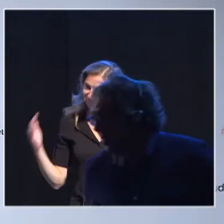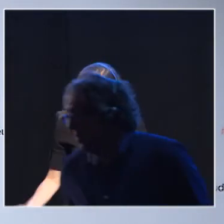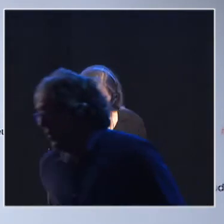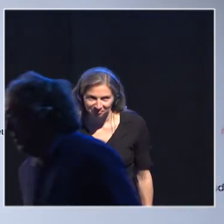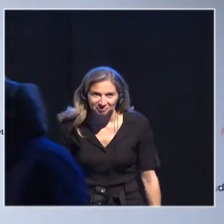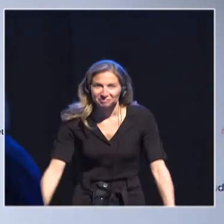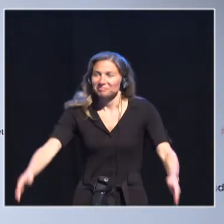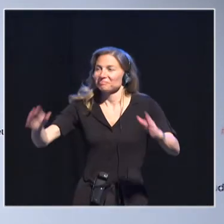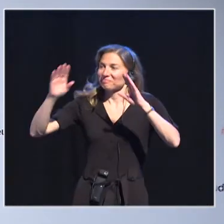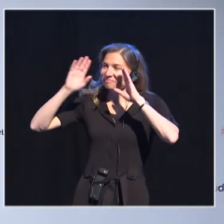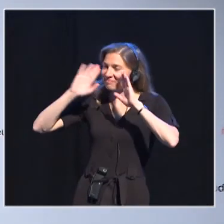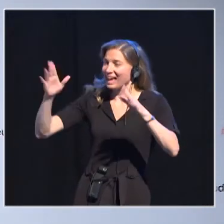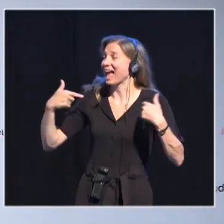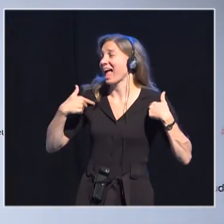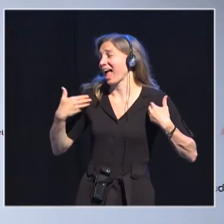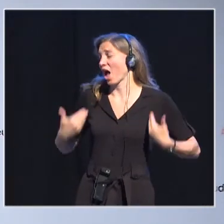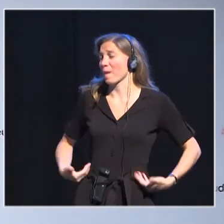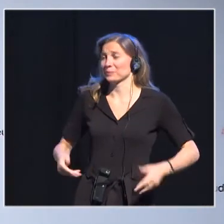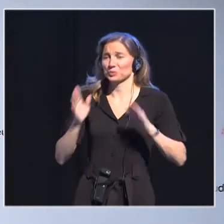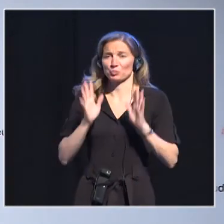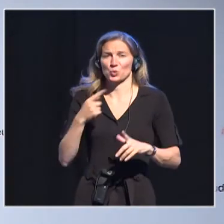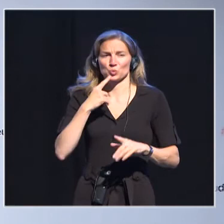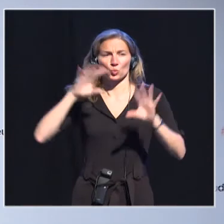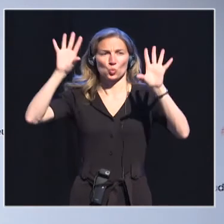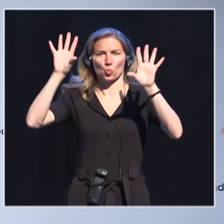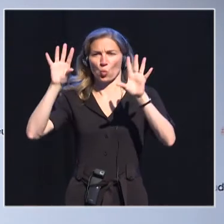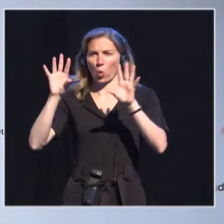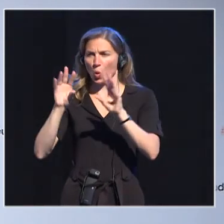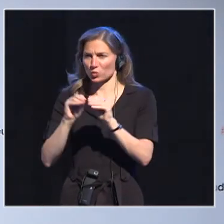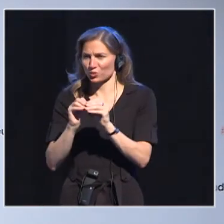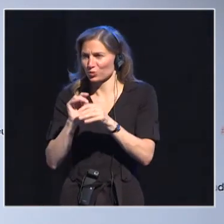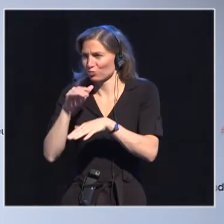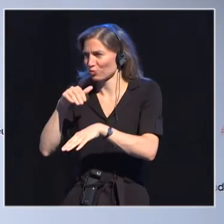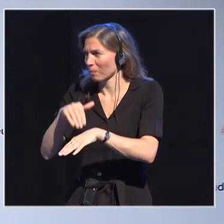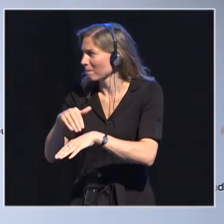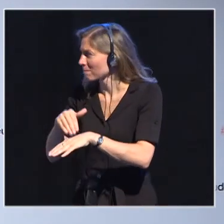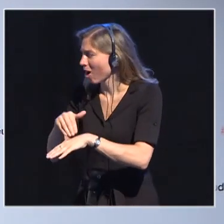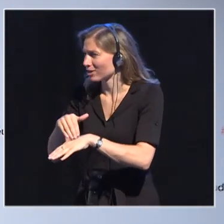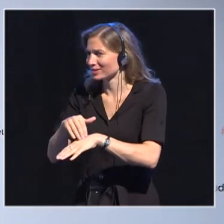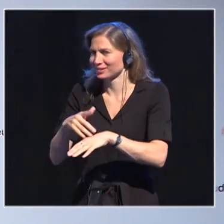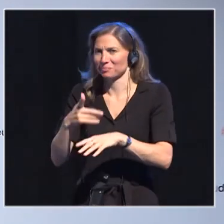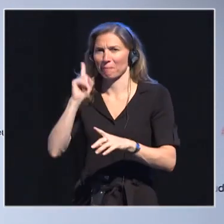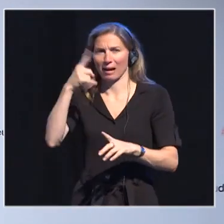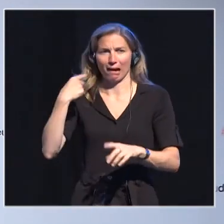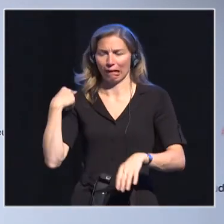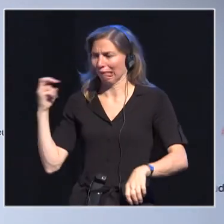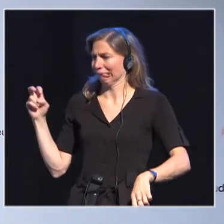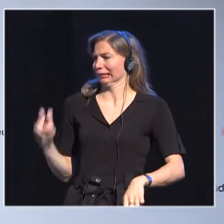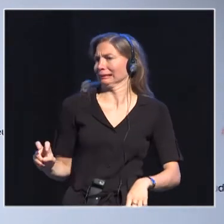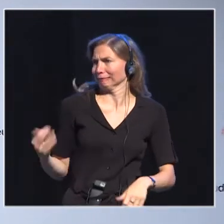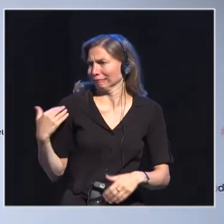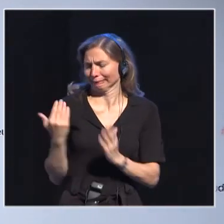remarks on a panel that I only listened to the last part of. So let me maybe just look at it more in general. I think related